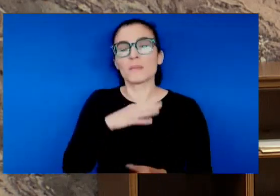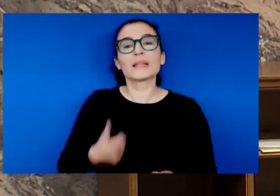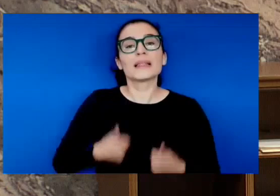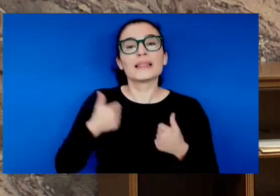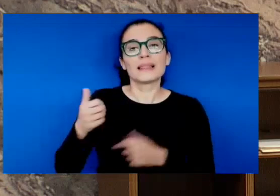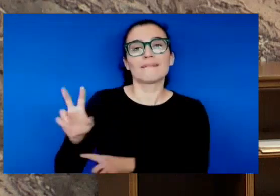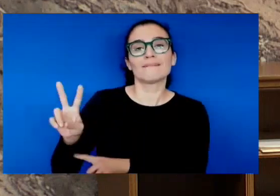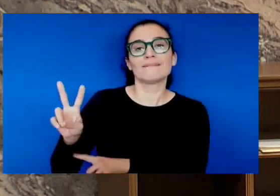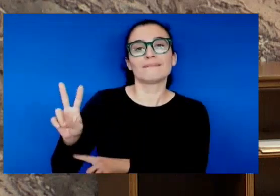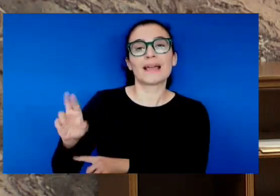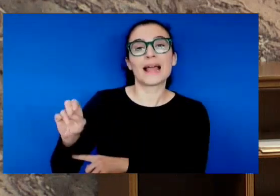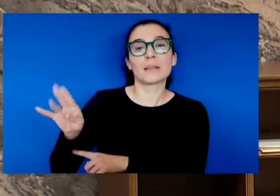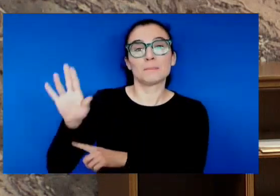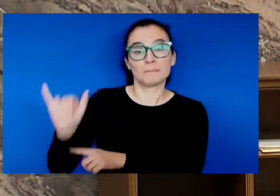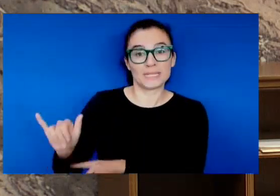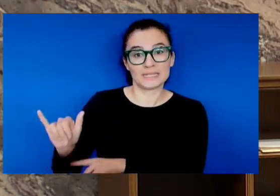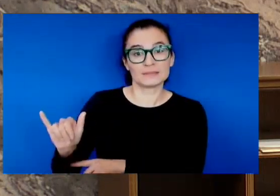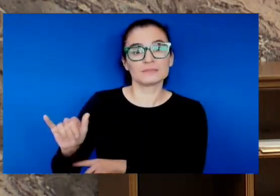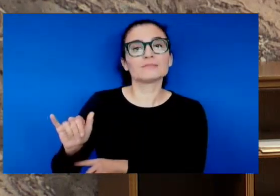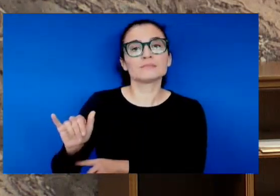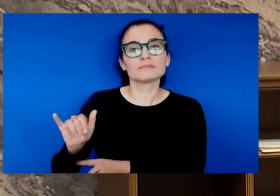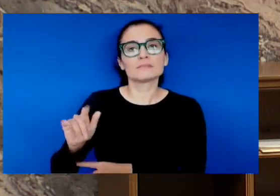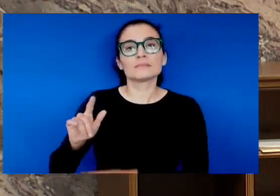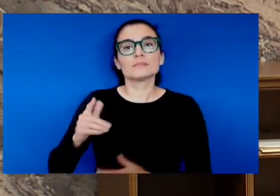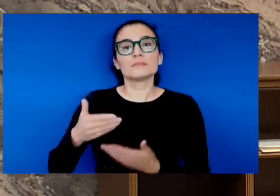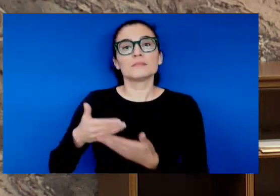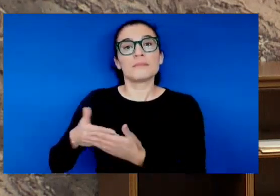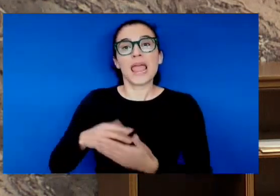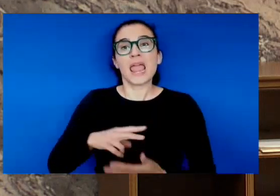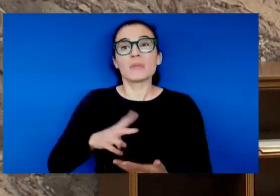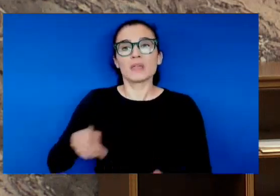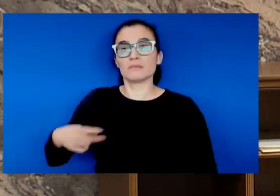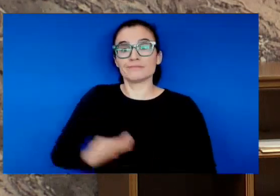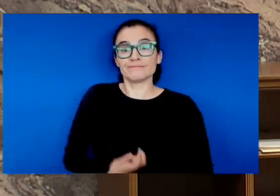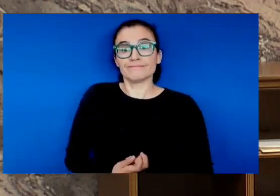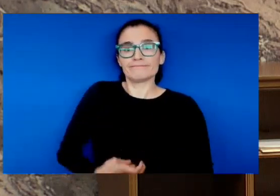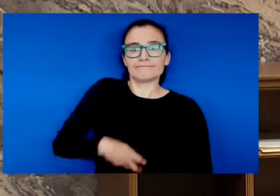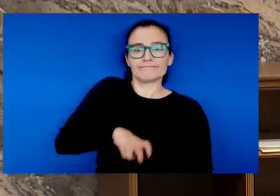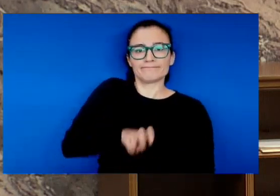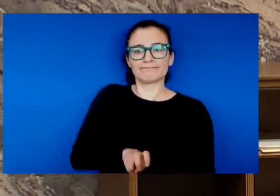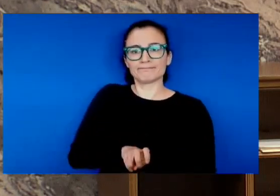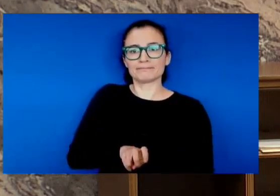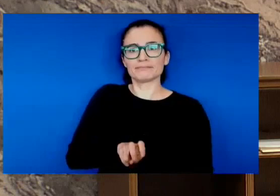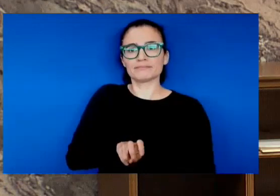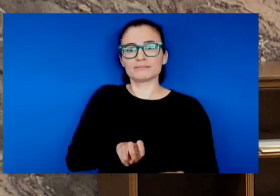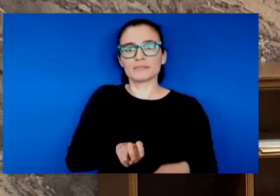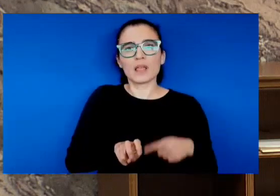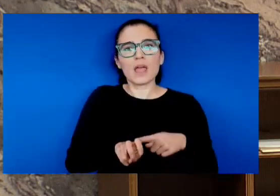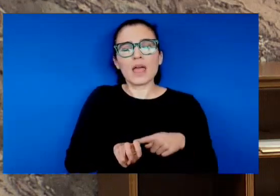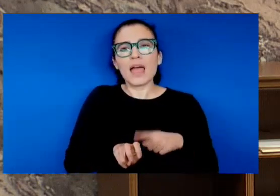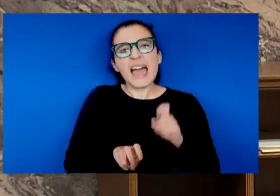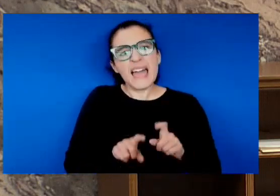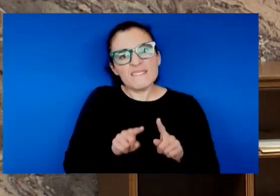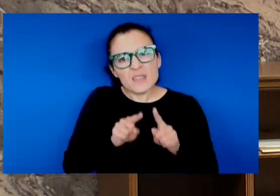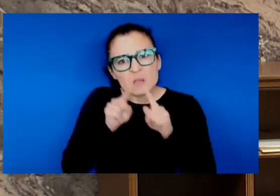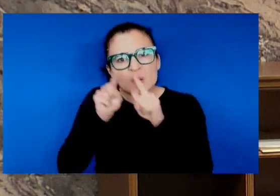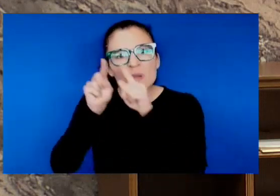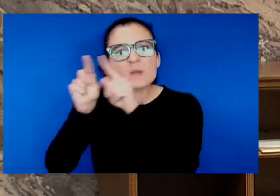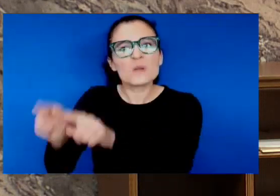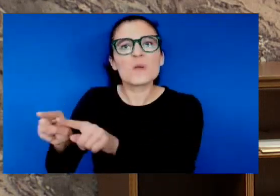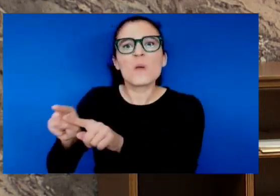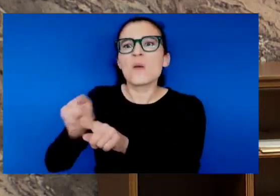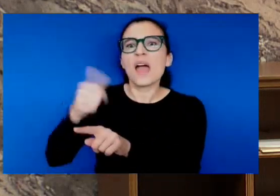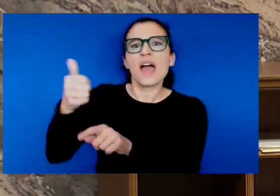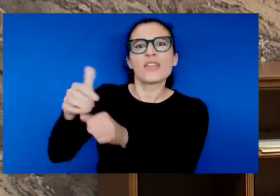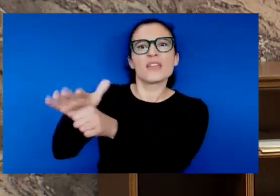or traveling down to Vancouver for up to 5 weeks. Ty says, and I quote, "To not have the options and be really forced into a major